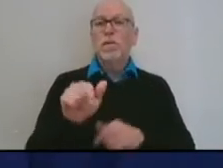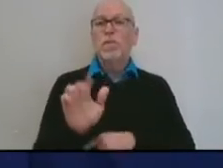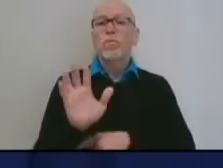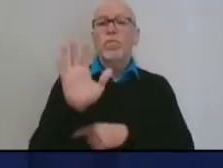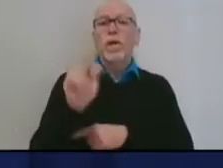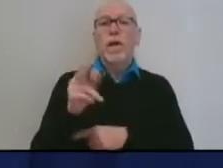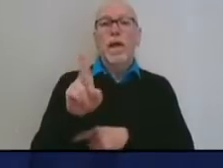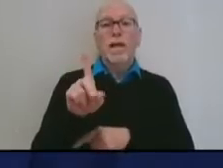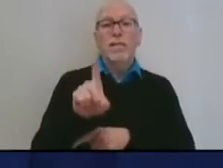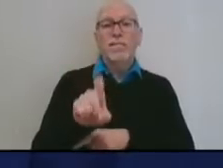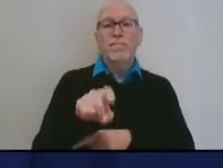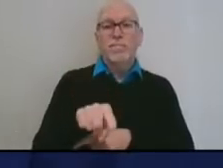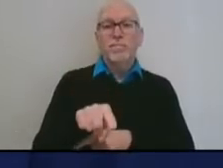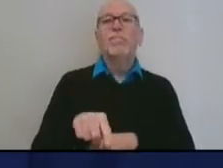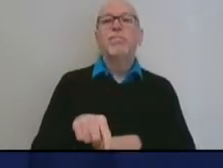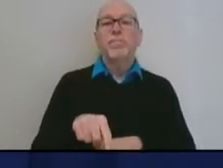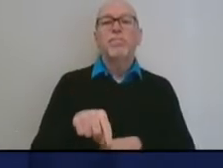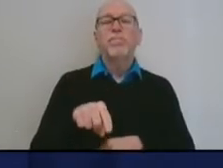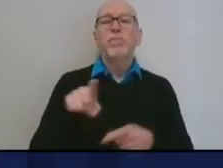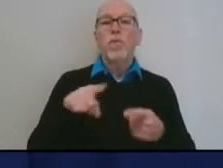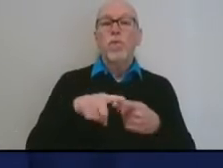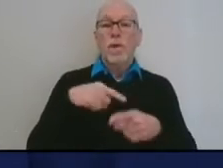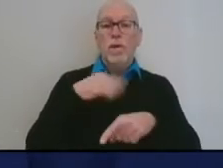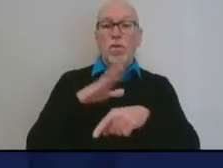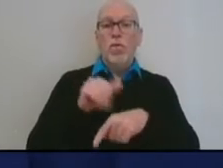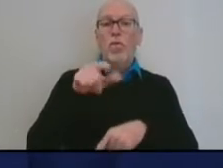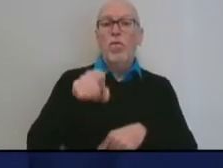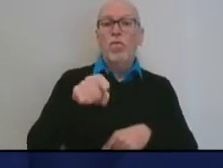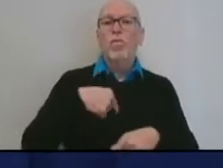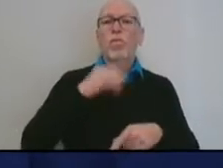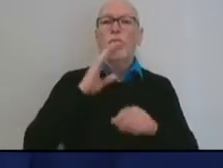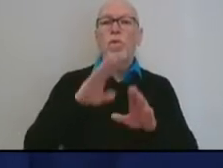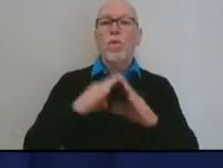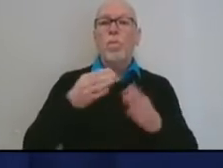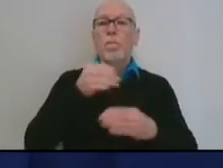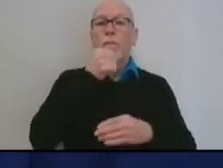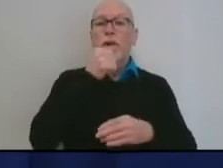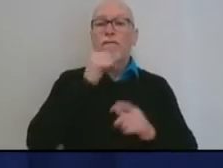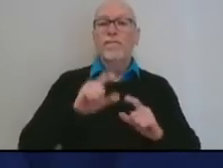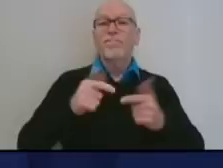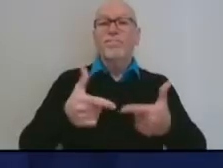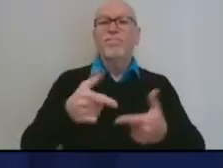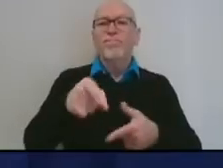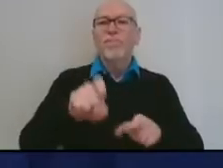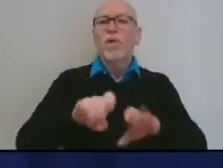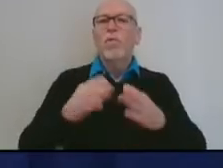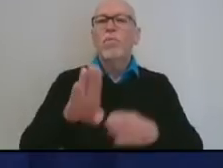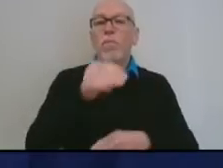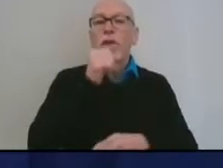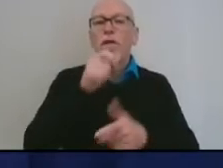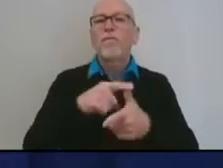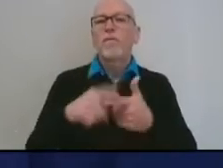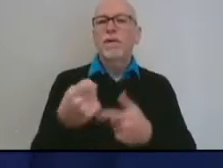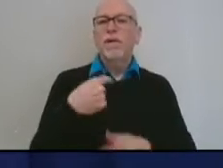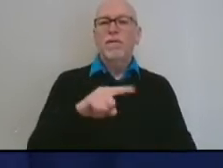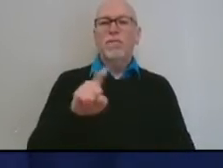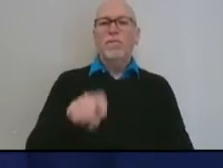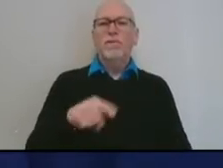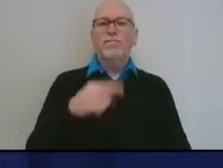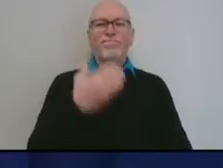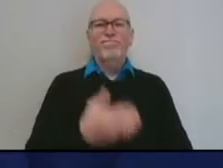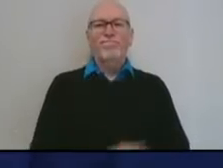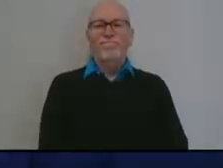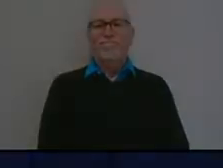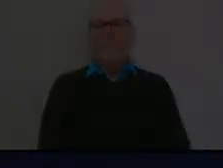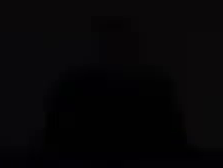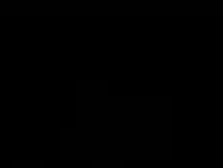the Raise Your Hand button. When you are called upon, we will unmute your microphone, and you also will have to unmute your own microphone.